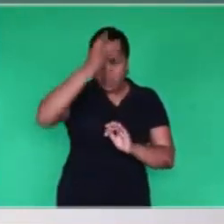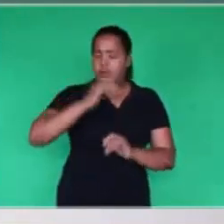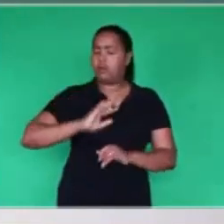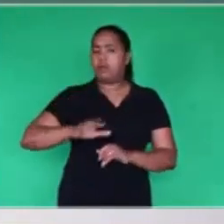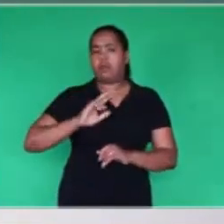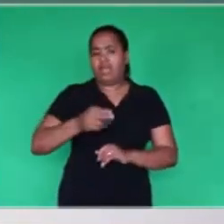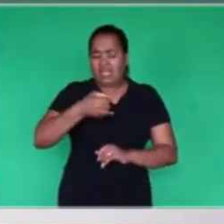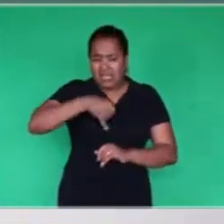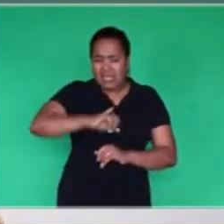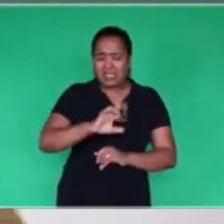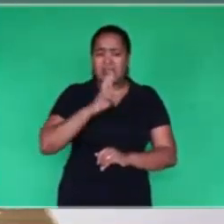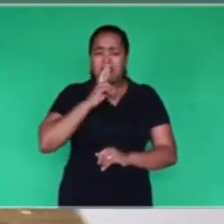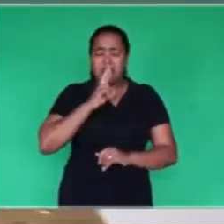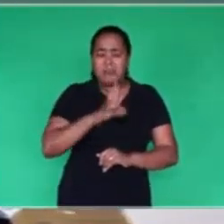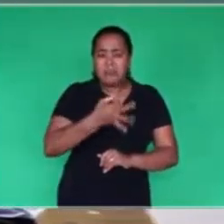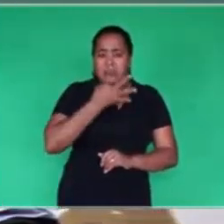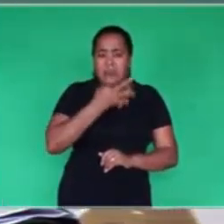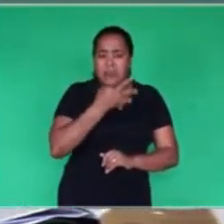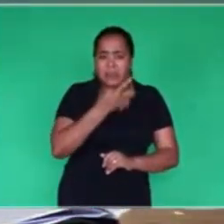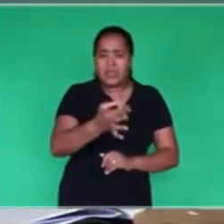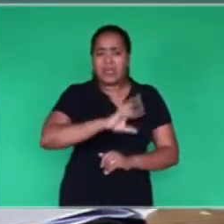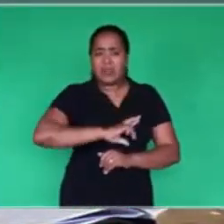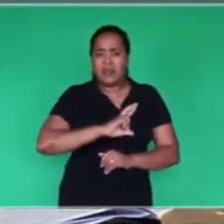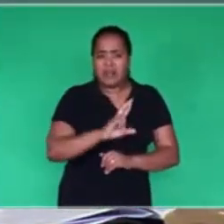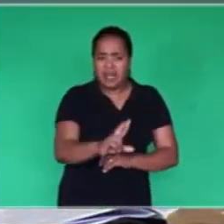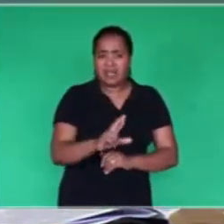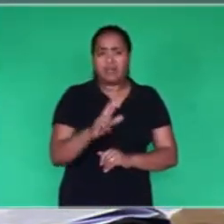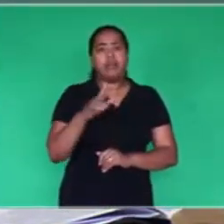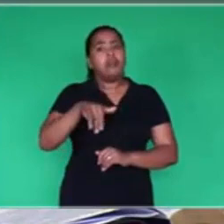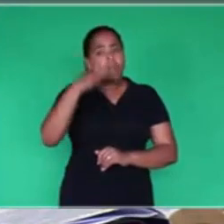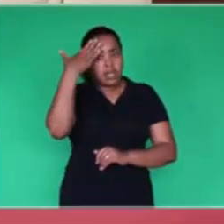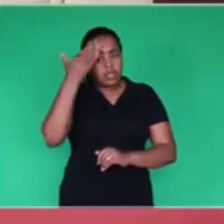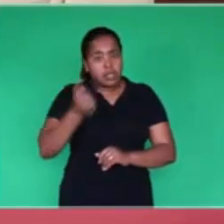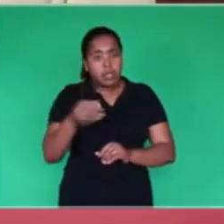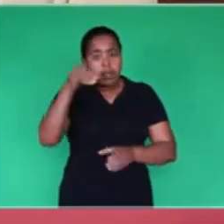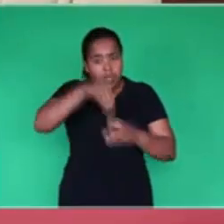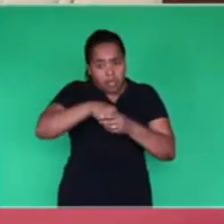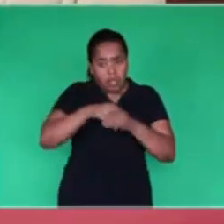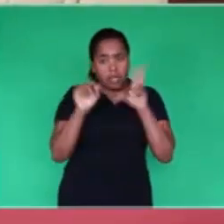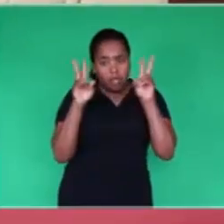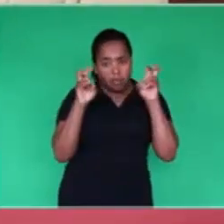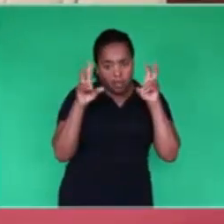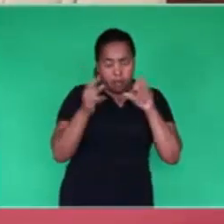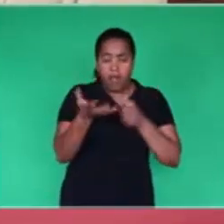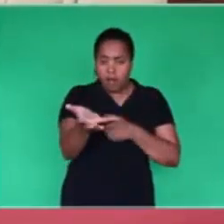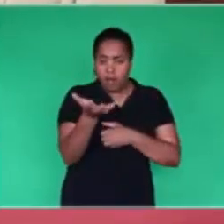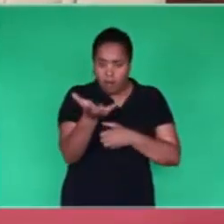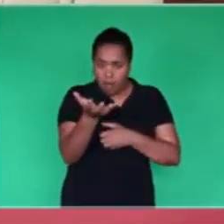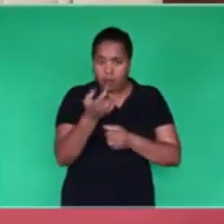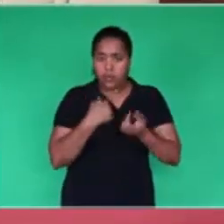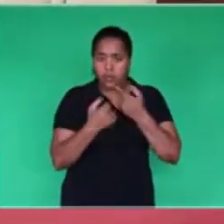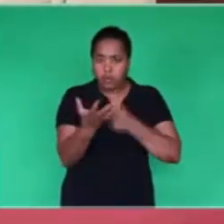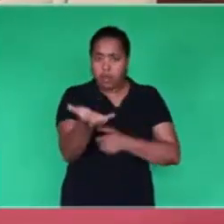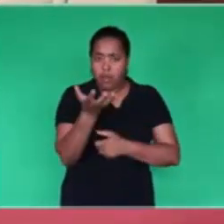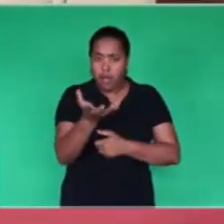flesh is from the flesh. If you use flesh, you will be here, judged in this